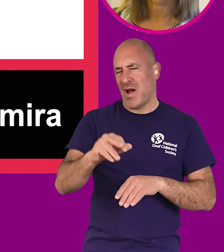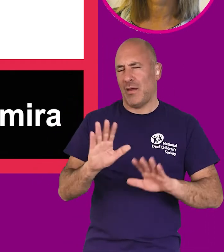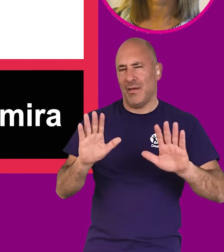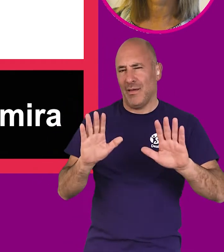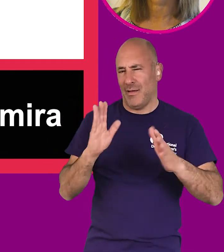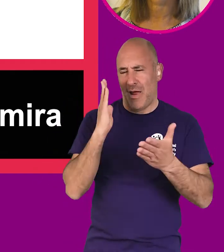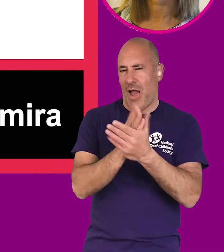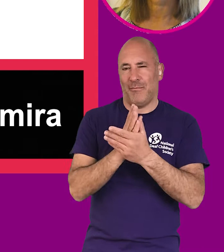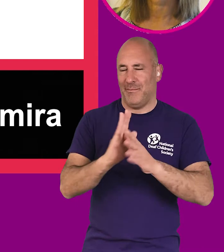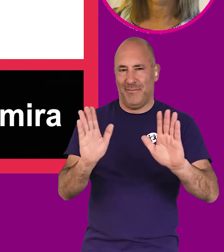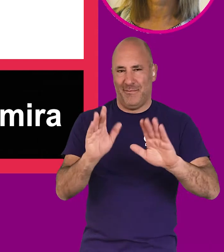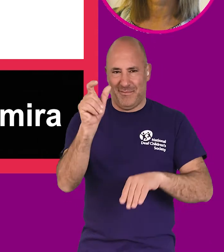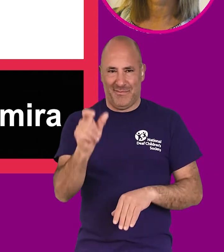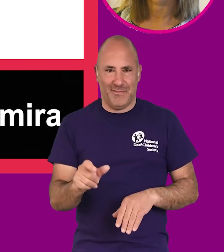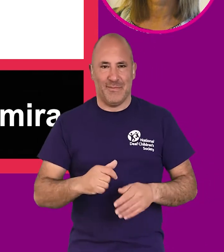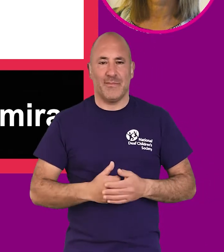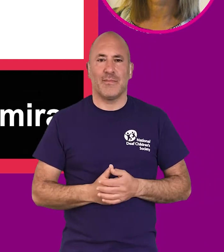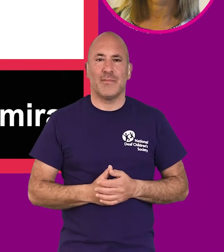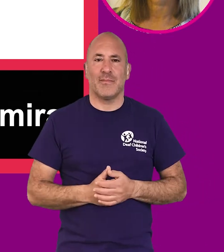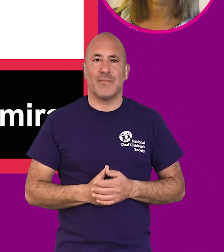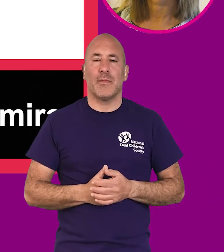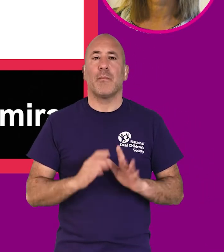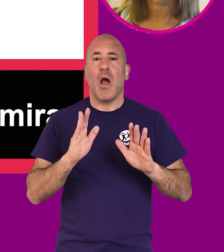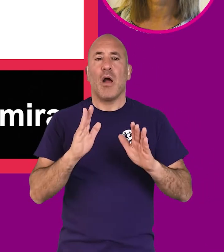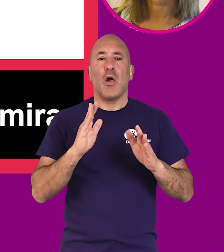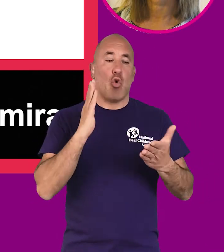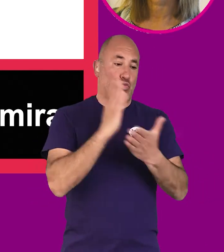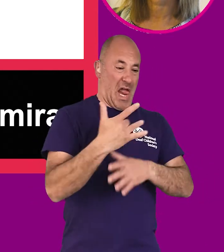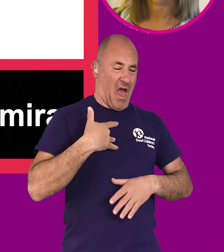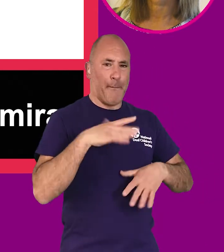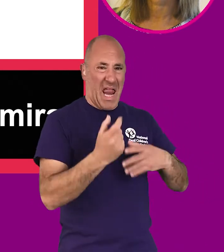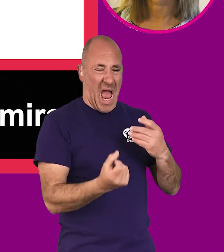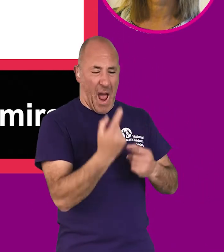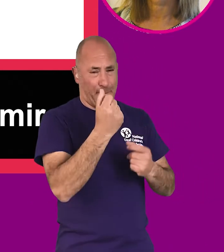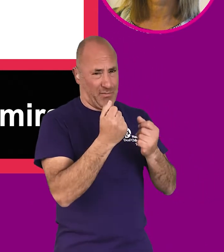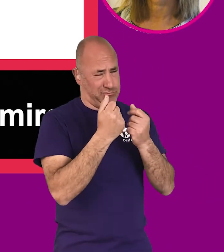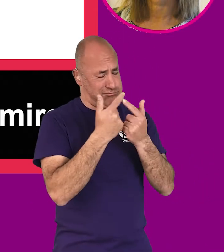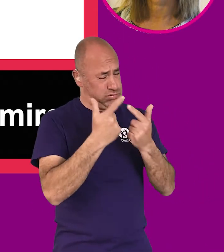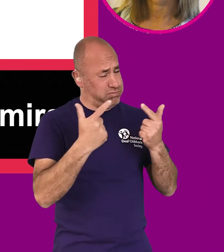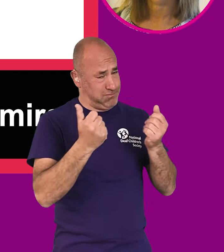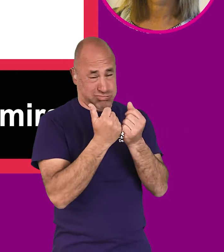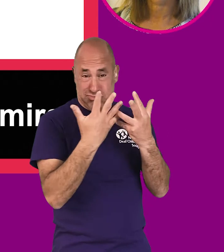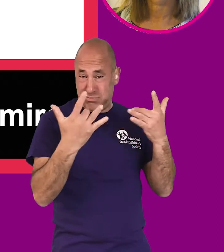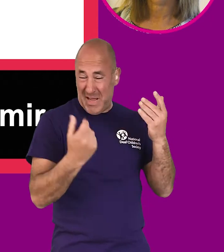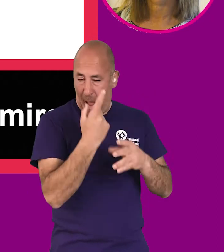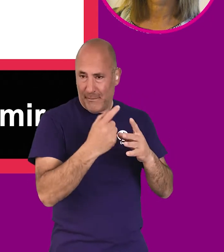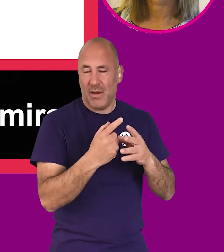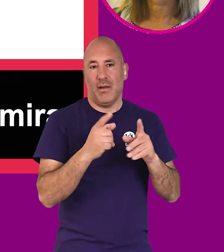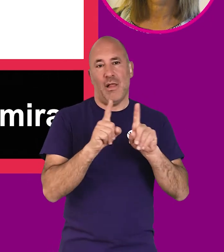fake person. Samira is not real, but it has happened many, many, many times in real